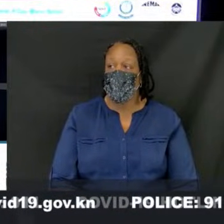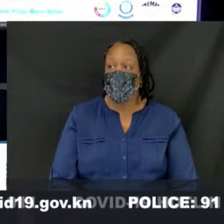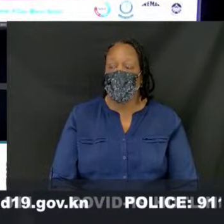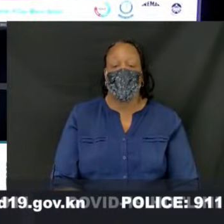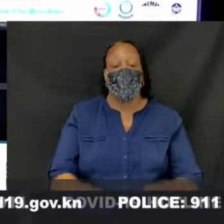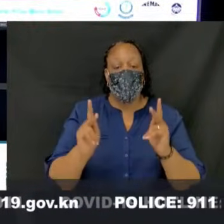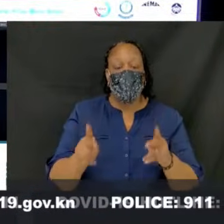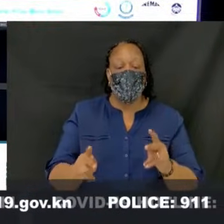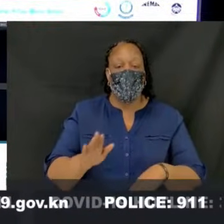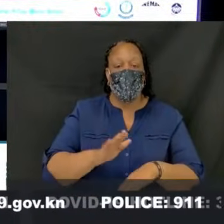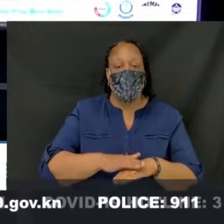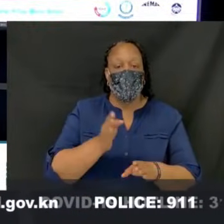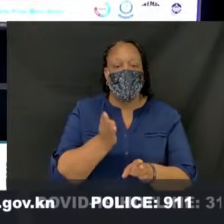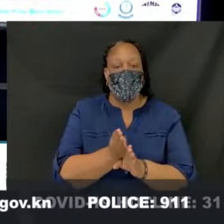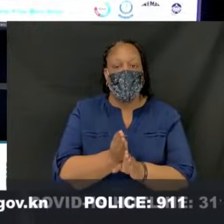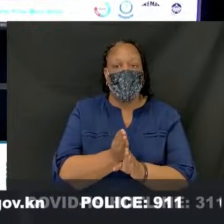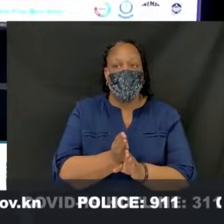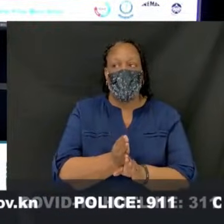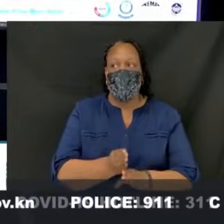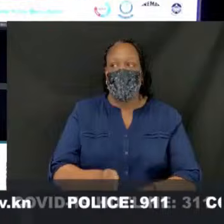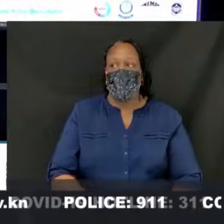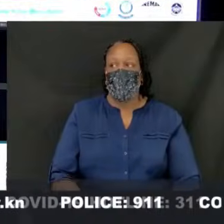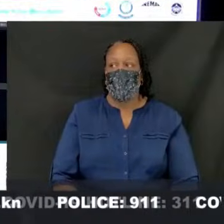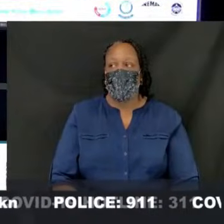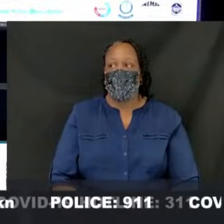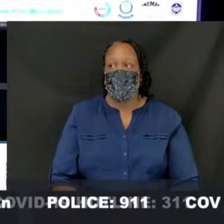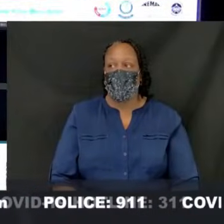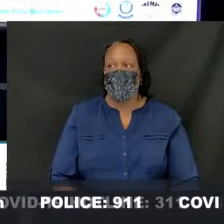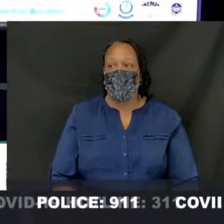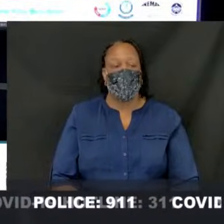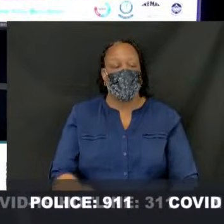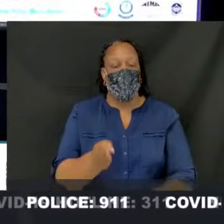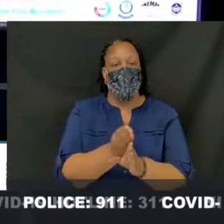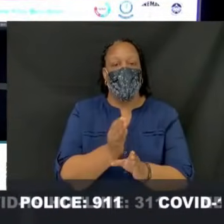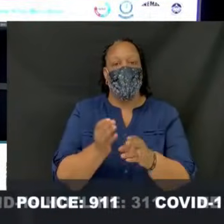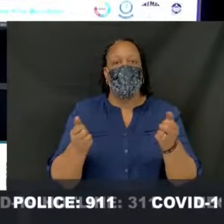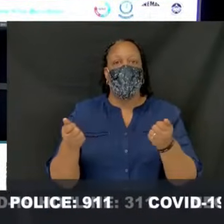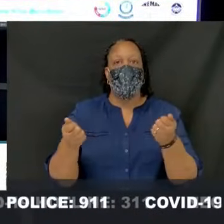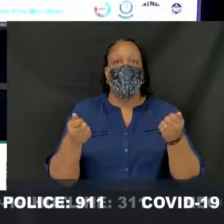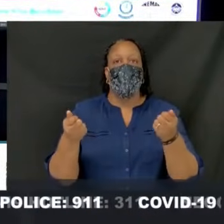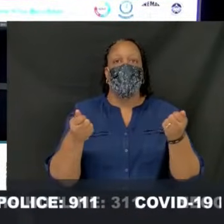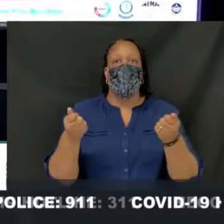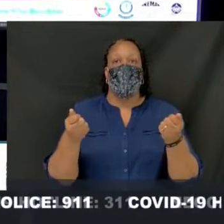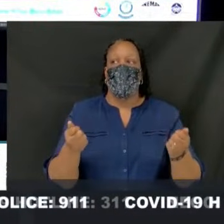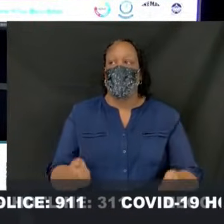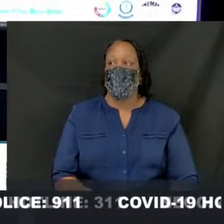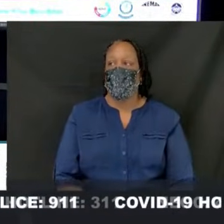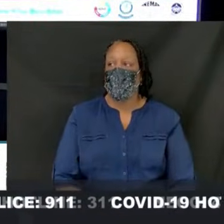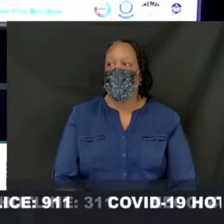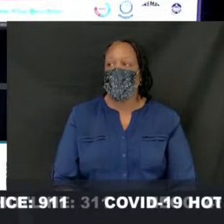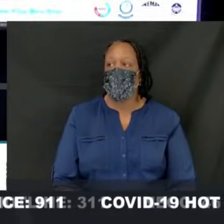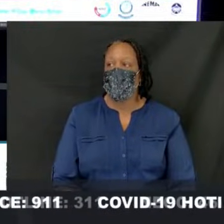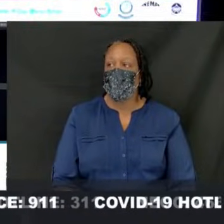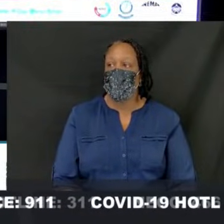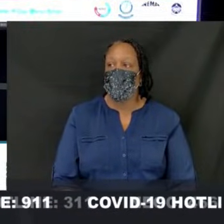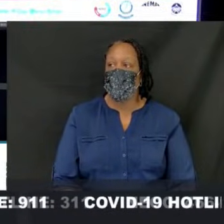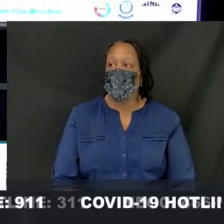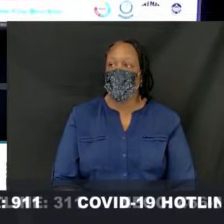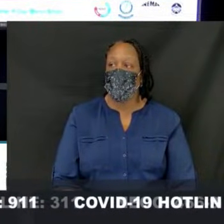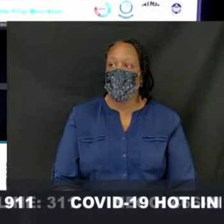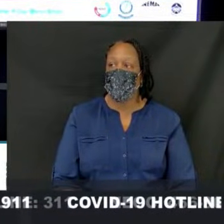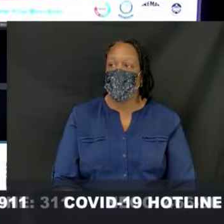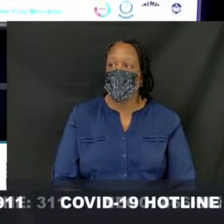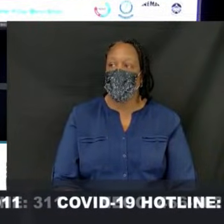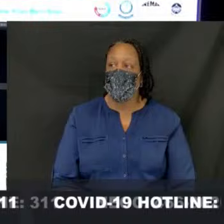wearing masks and the bus drivers will cuss them. Oh, you stop me, a lady. An elderly lady said she only attempted to encourage the driver